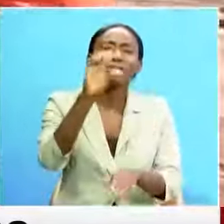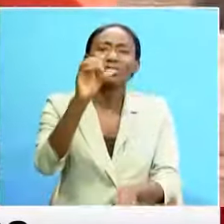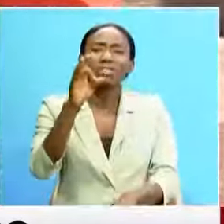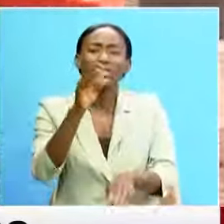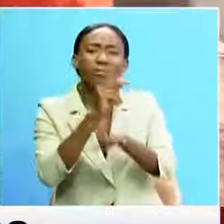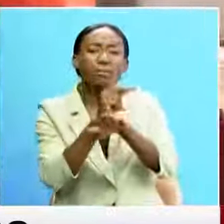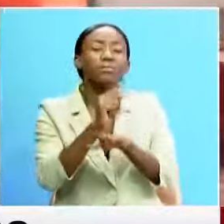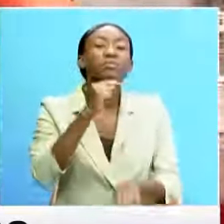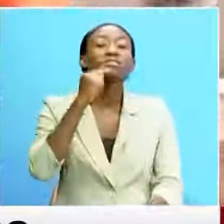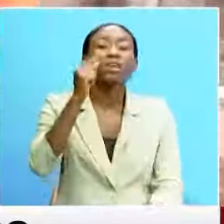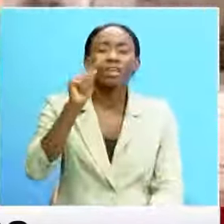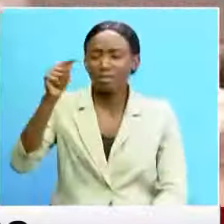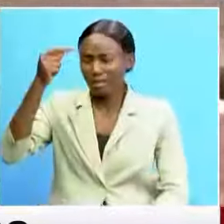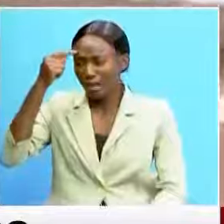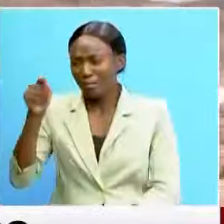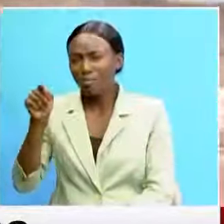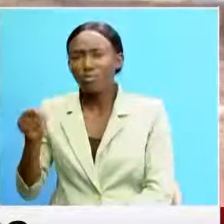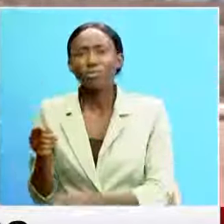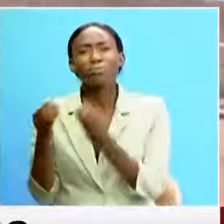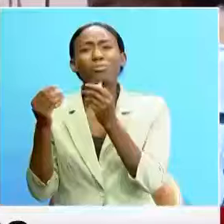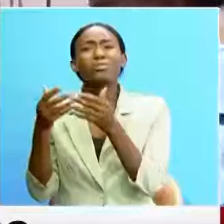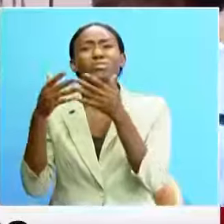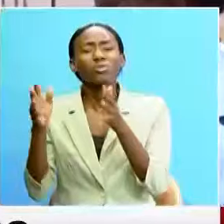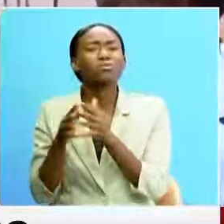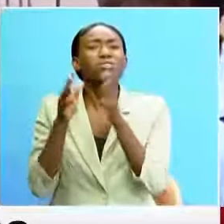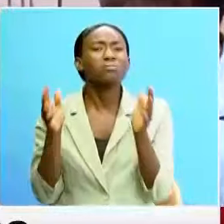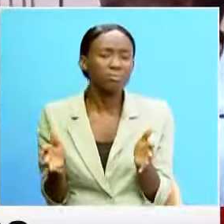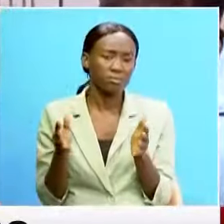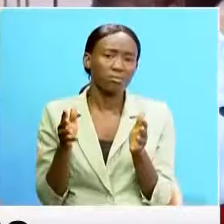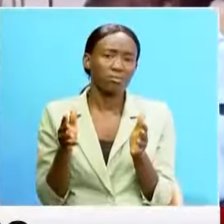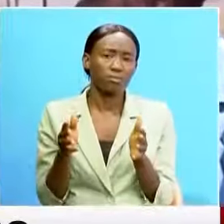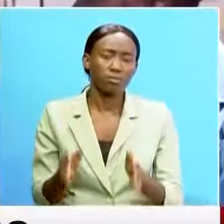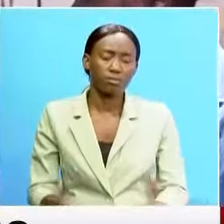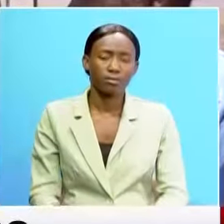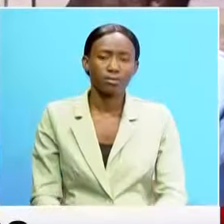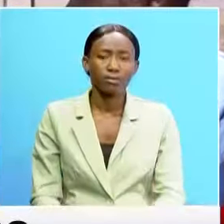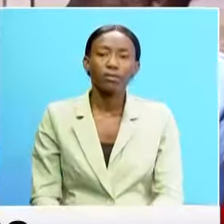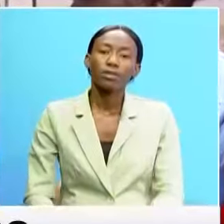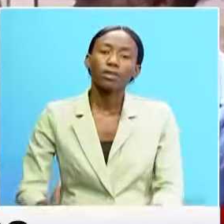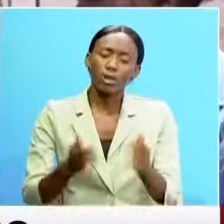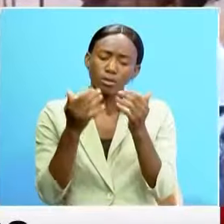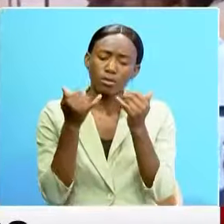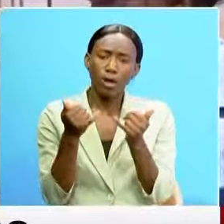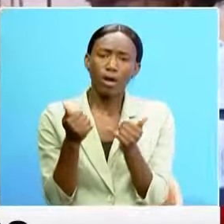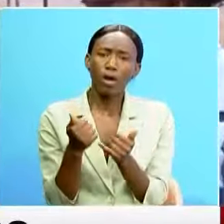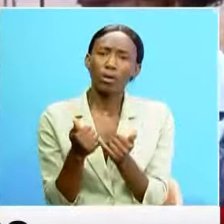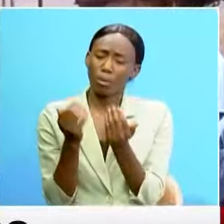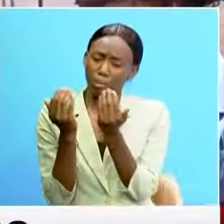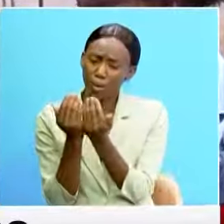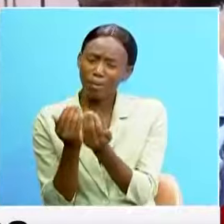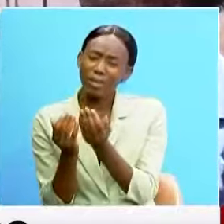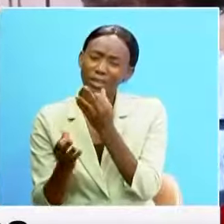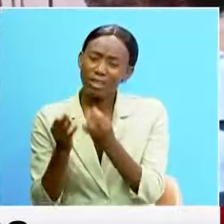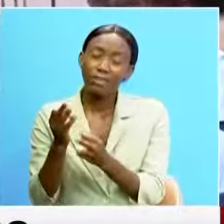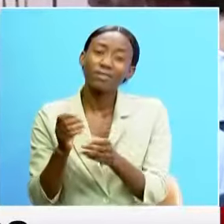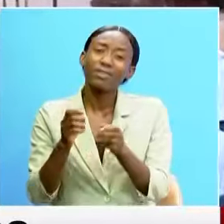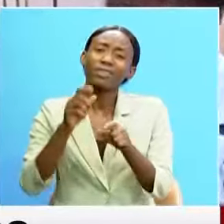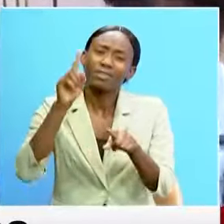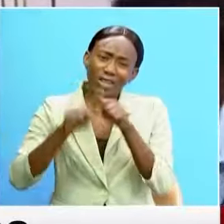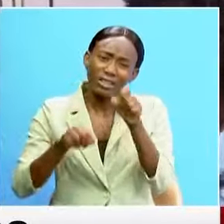government is losing a lot of money. We are appealing to our colleagues, if you are unable to do a project, don't bid for